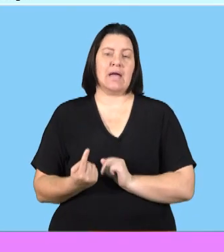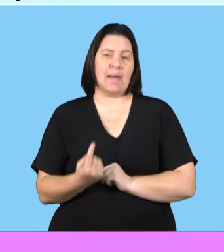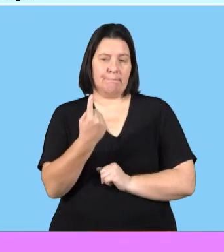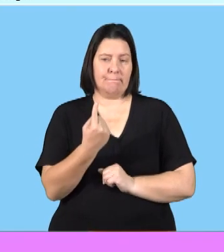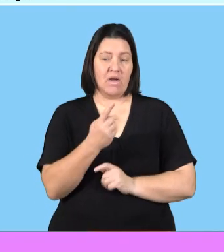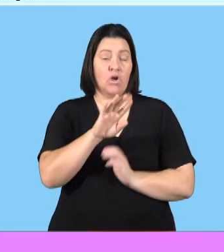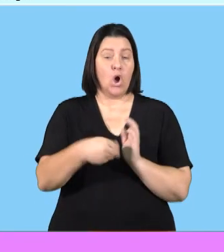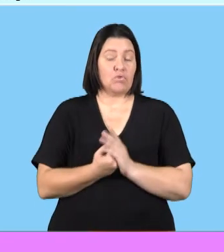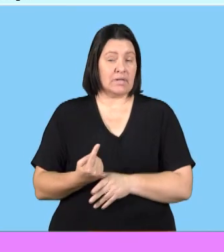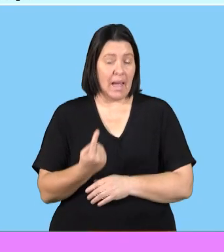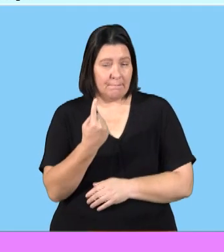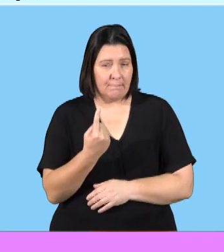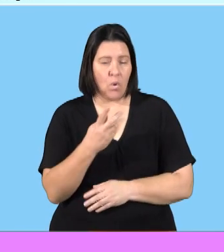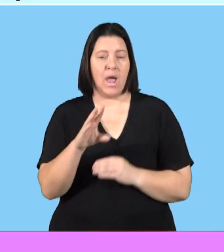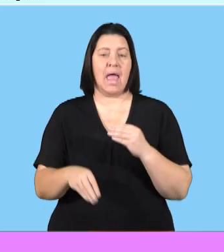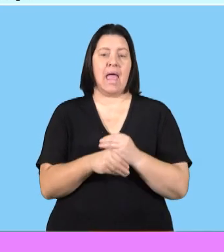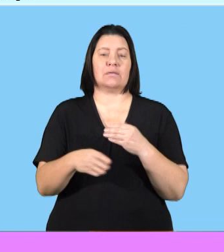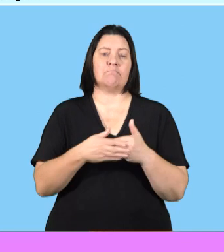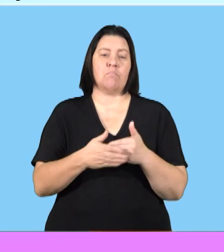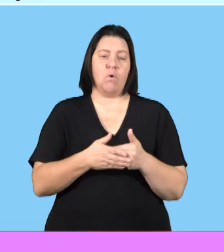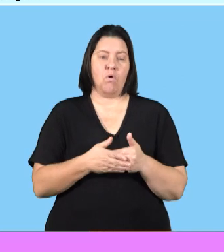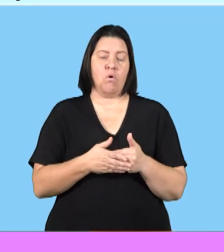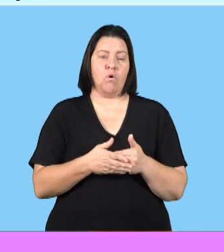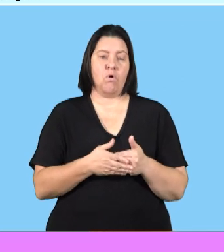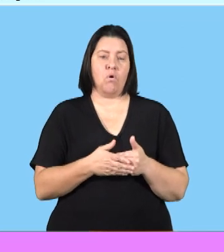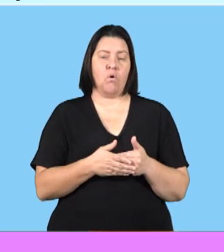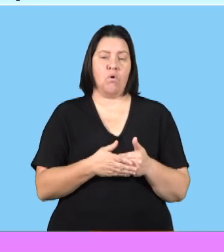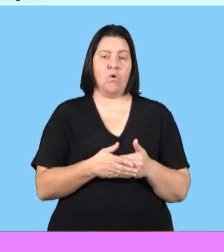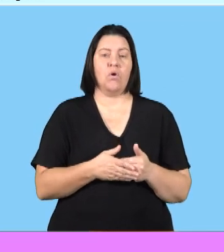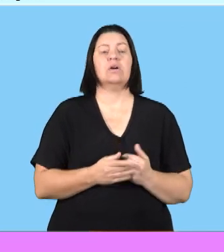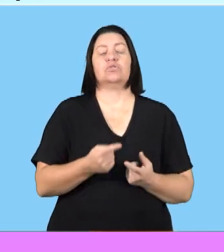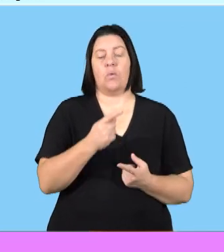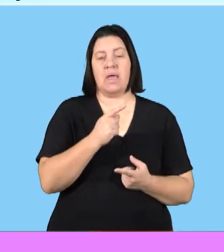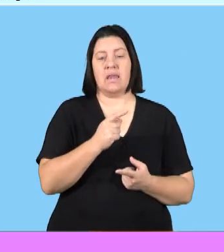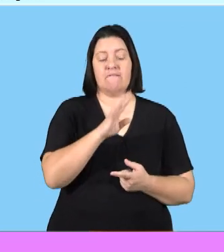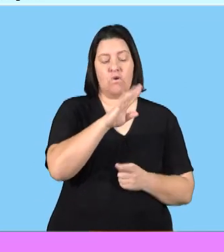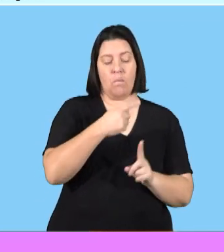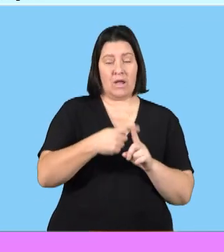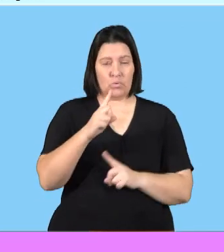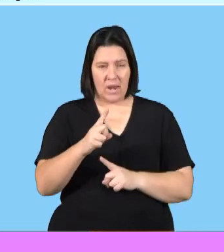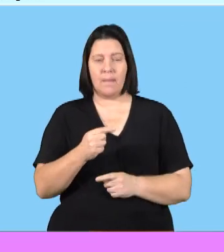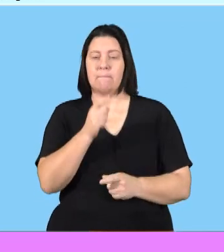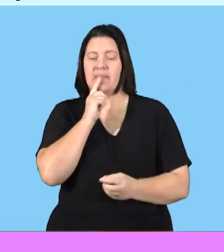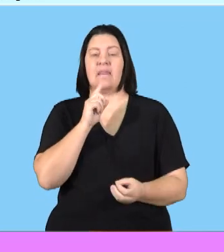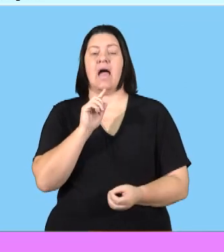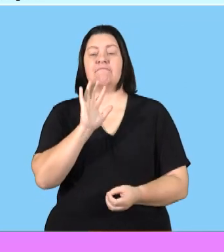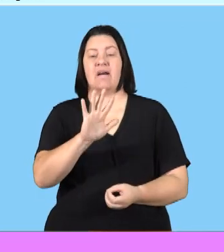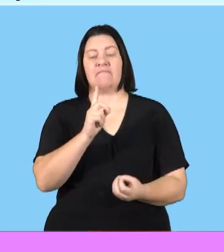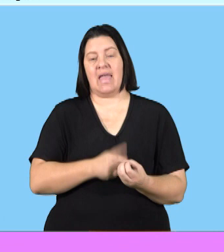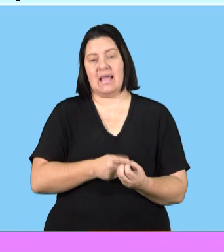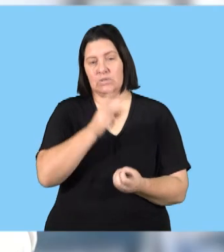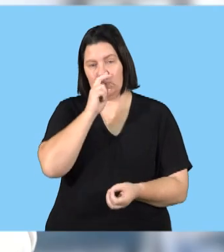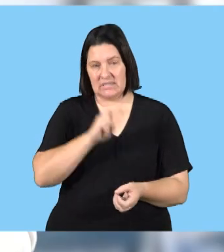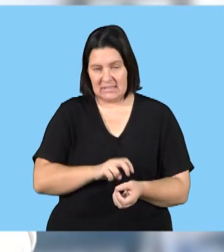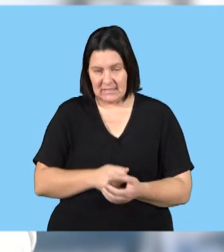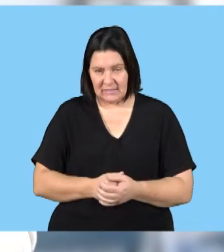up, and as we round it up, we will add 1 to 4, and then our answer will then be 5x.